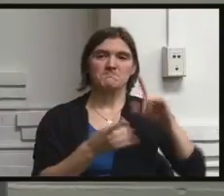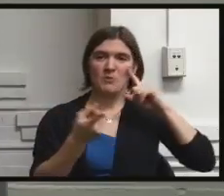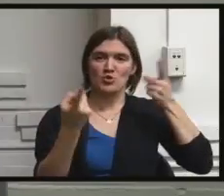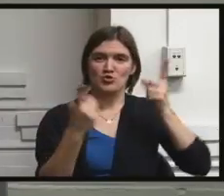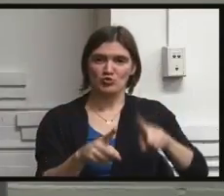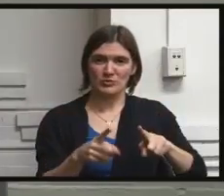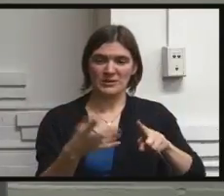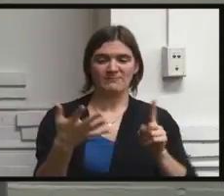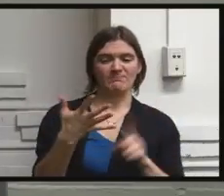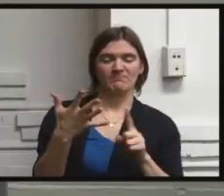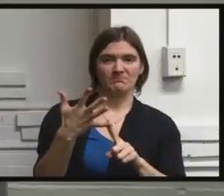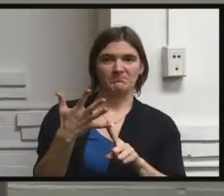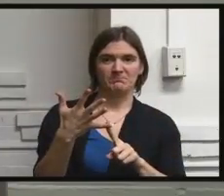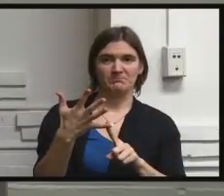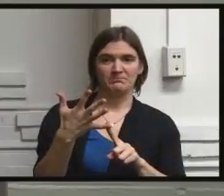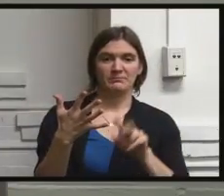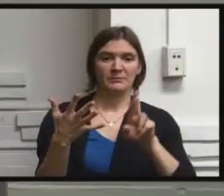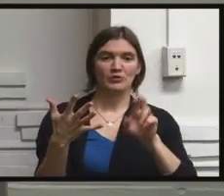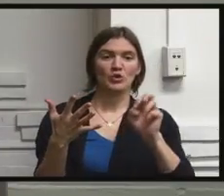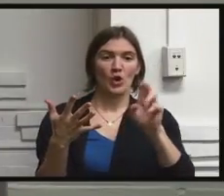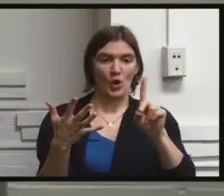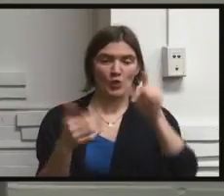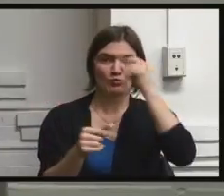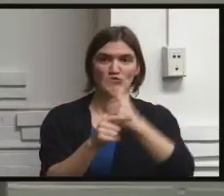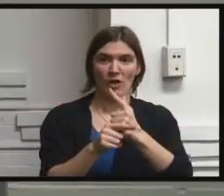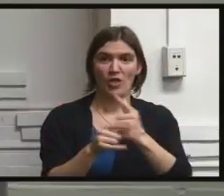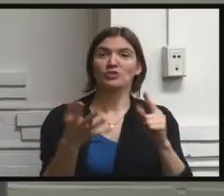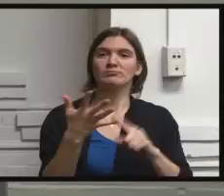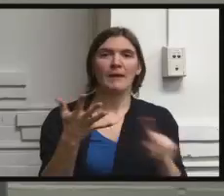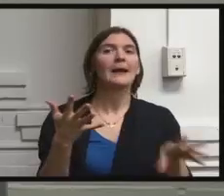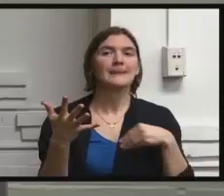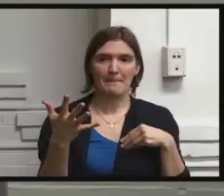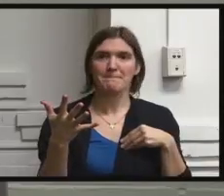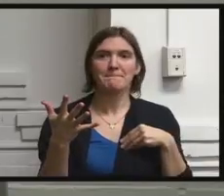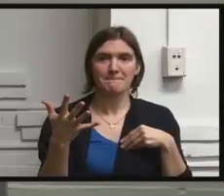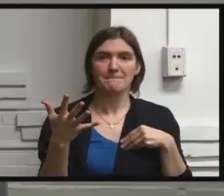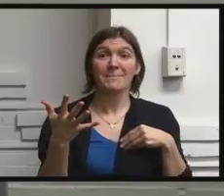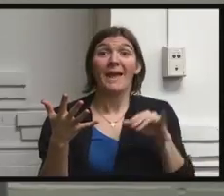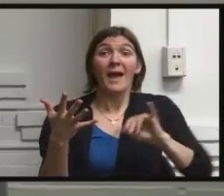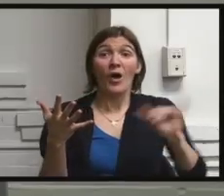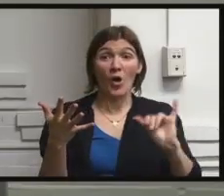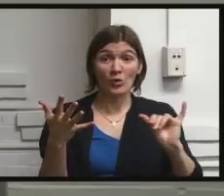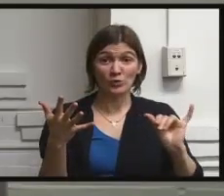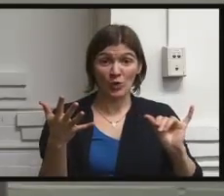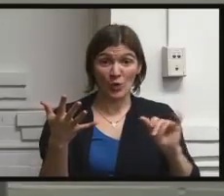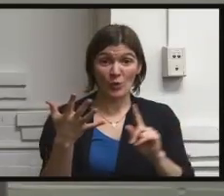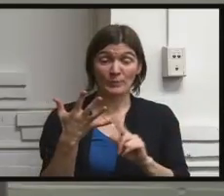that the low bid from Renault be accepted. And also along with this bid,